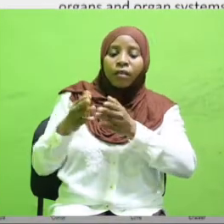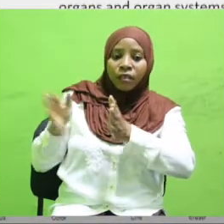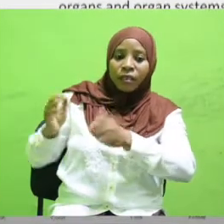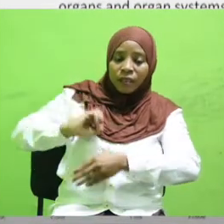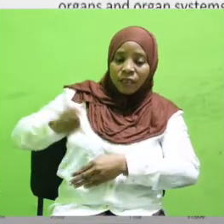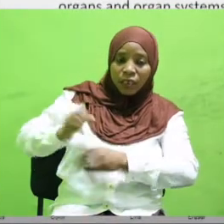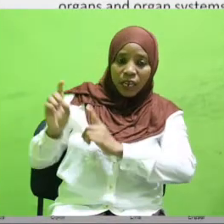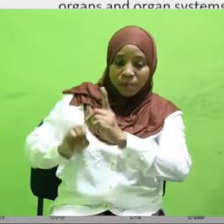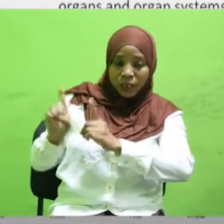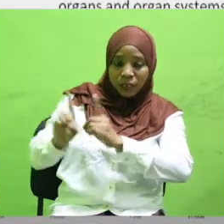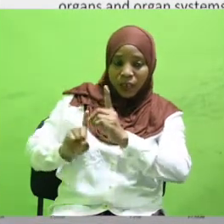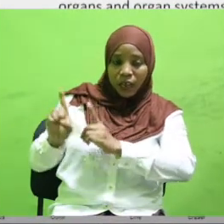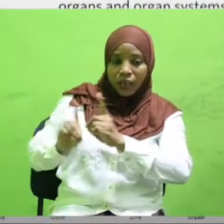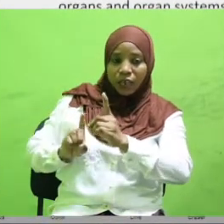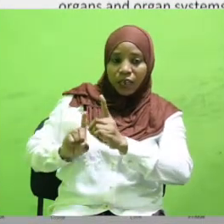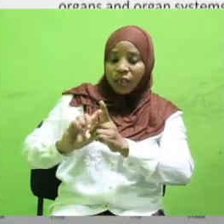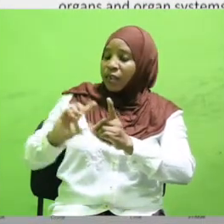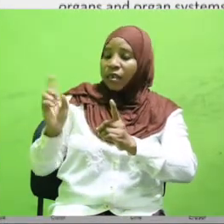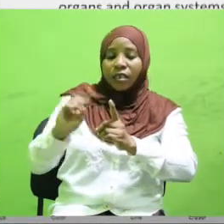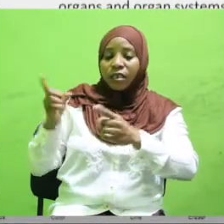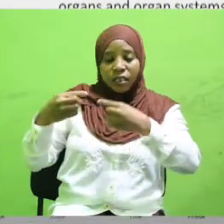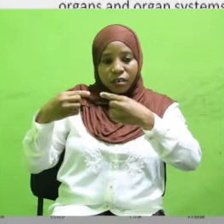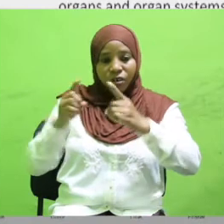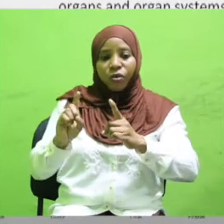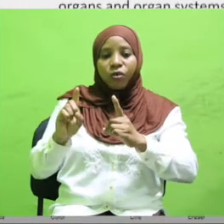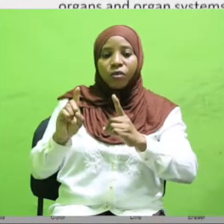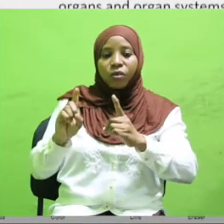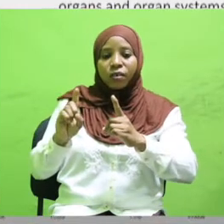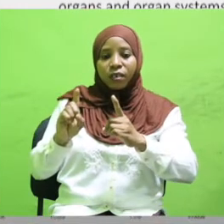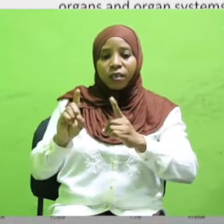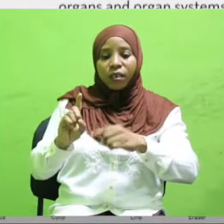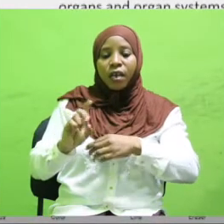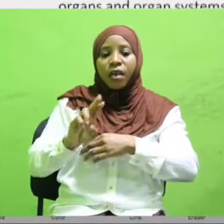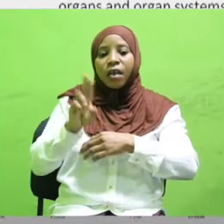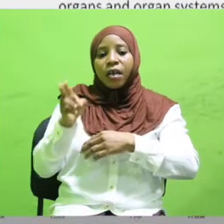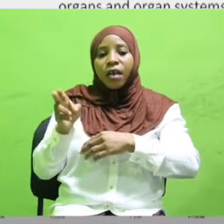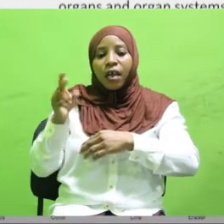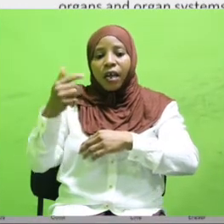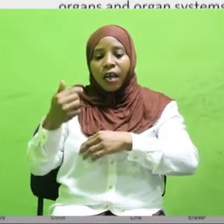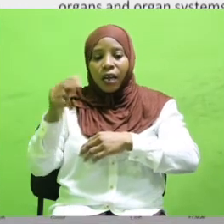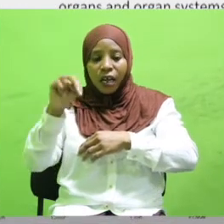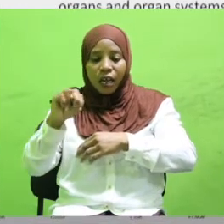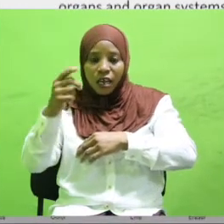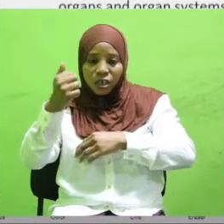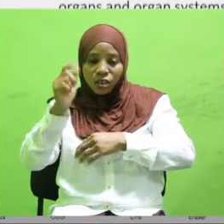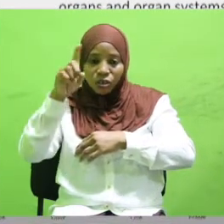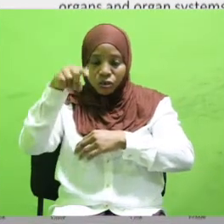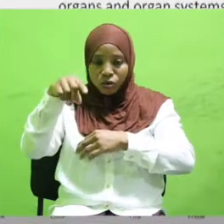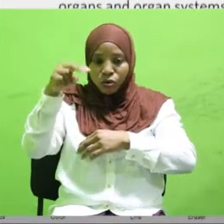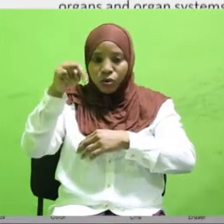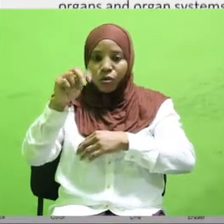from other organisms in kingdom fungi, can vary. They can either be saprophytes, that is, they feed on